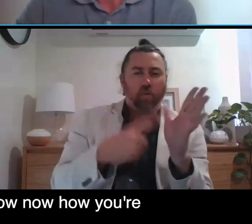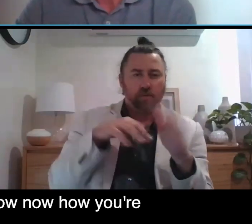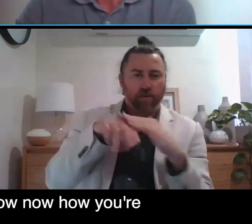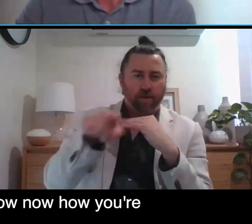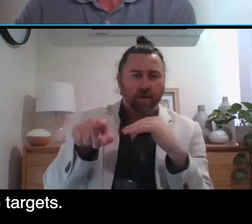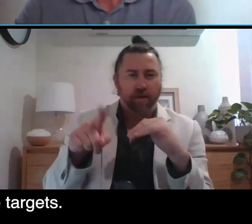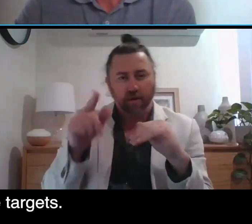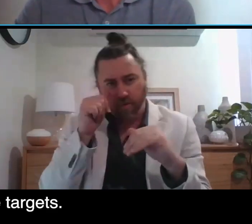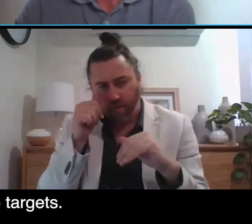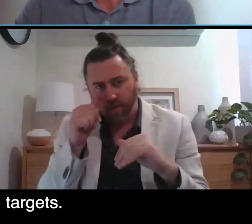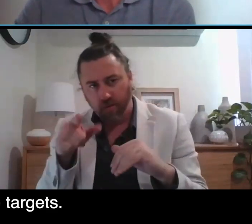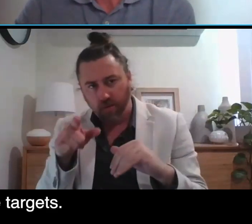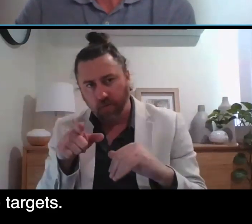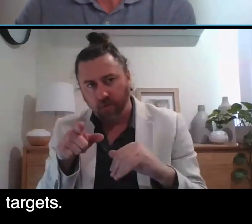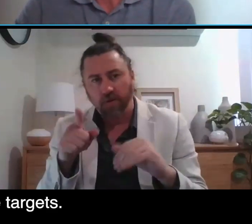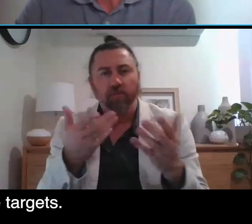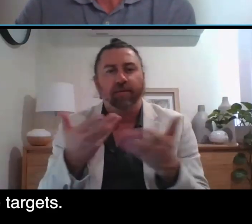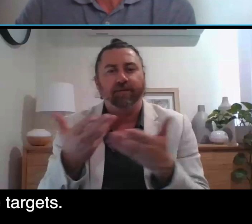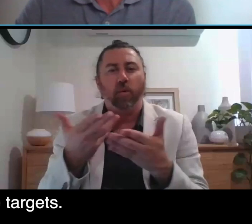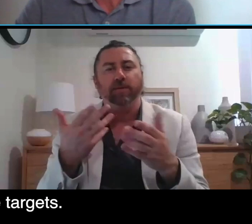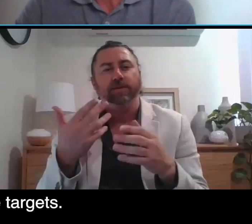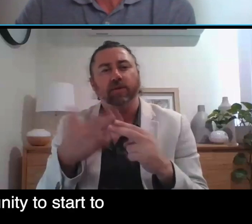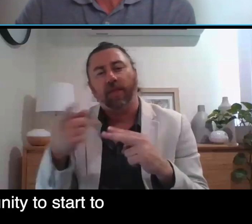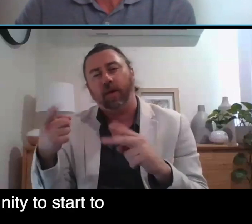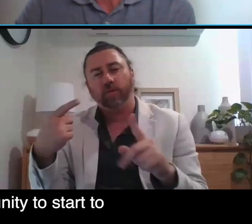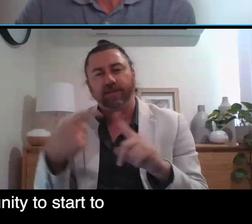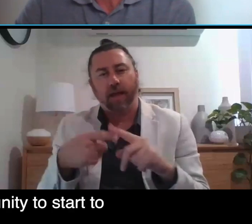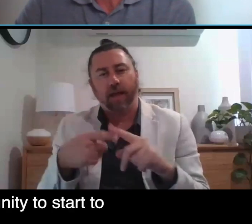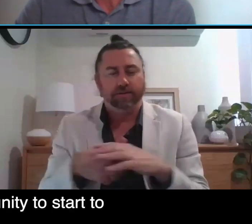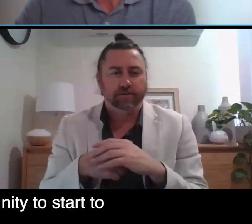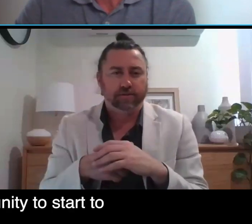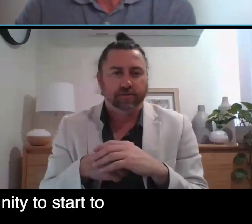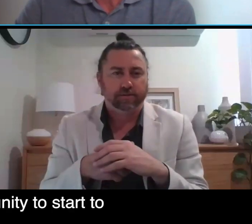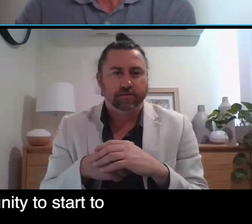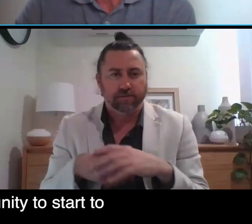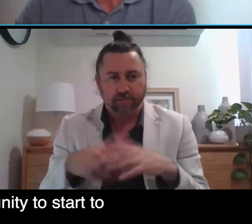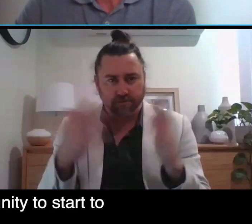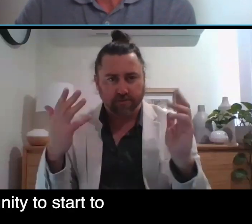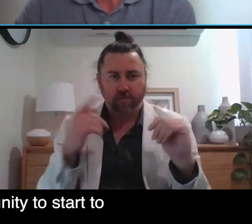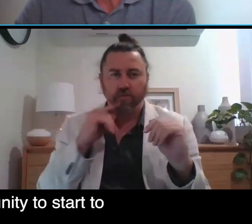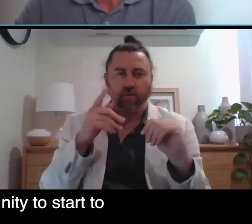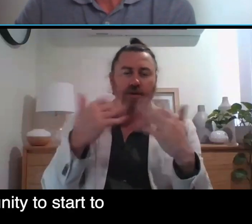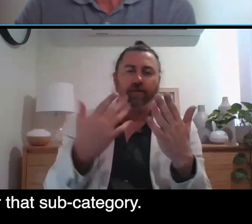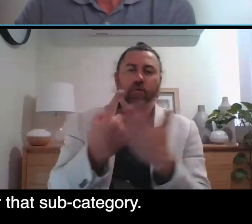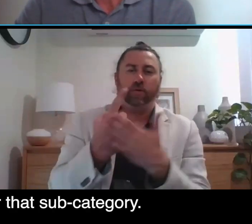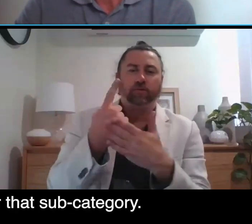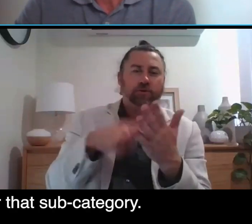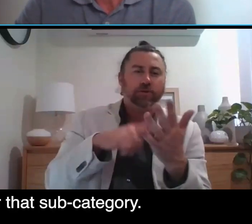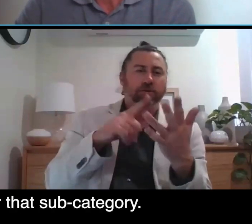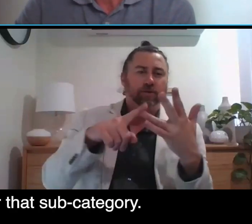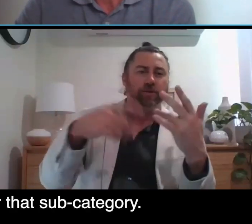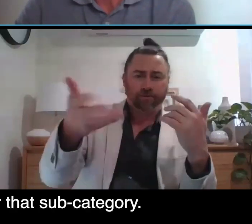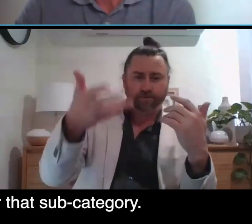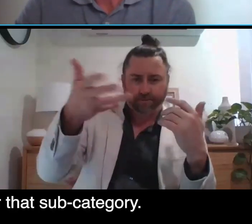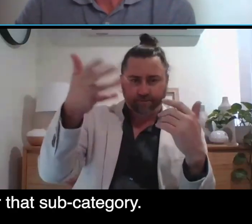know now how you're performing against those targets. So that will provide an opportunity to start to